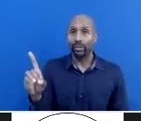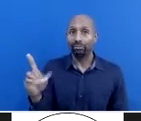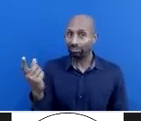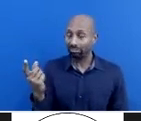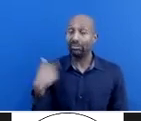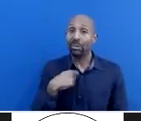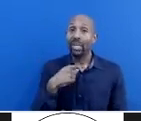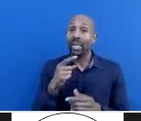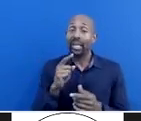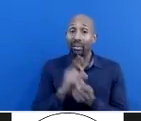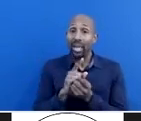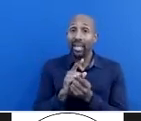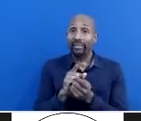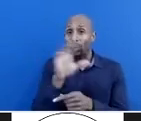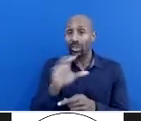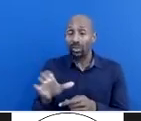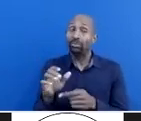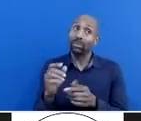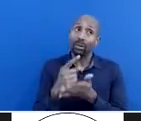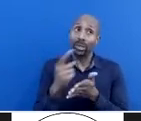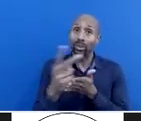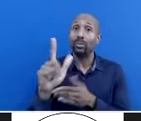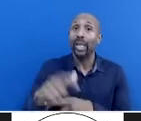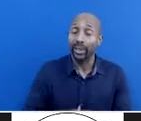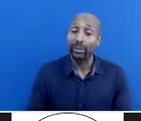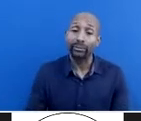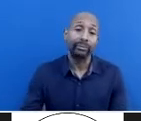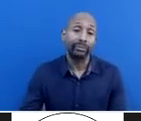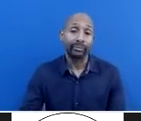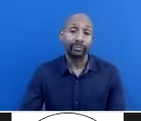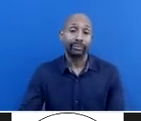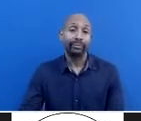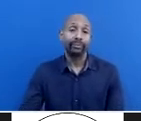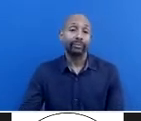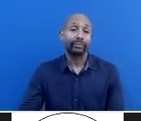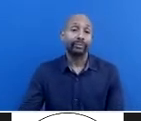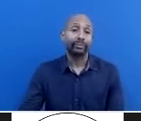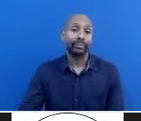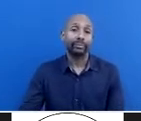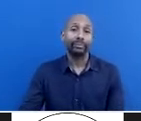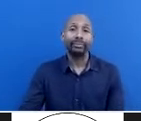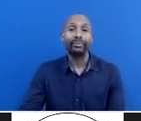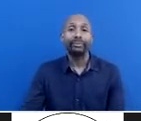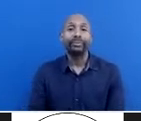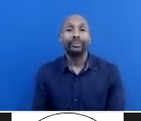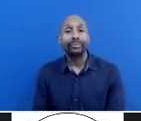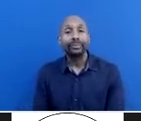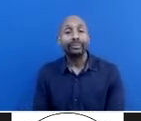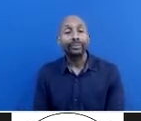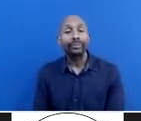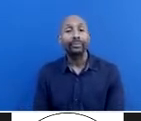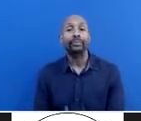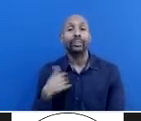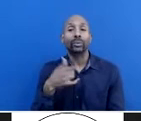Still grappling with the fundamental racial injustices that have defined